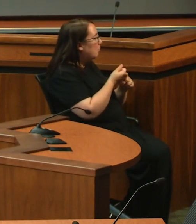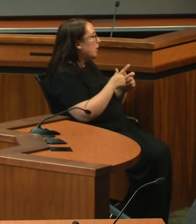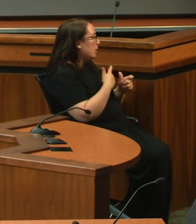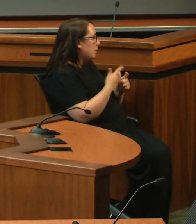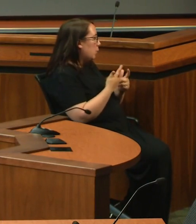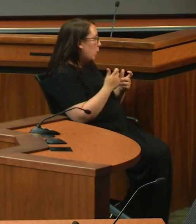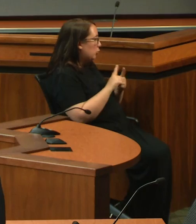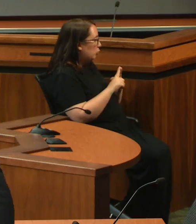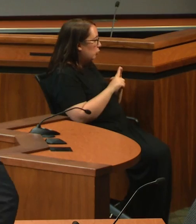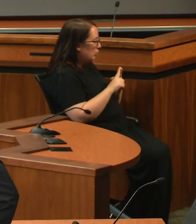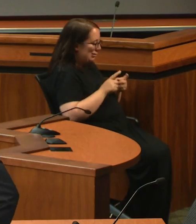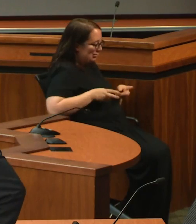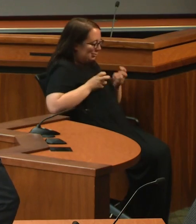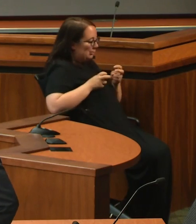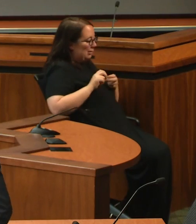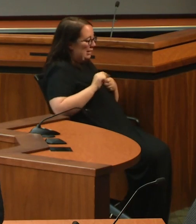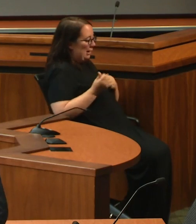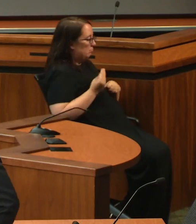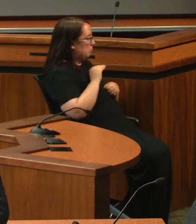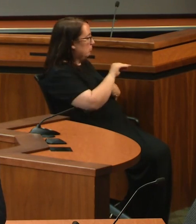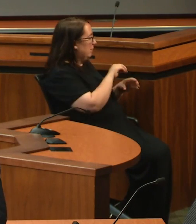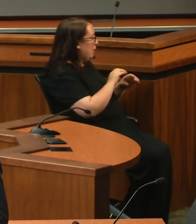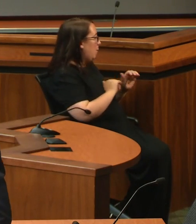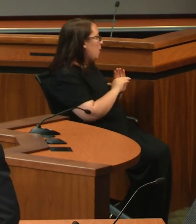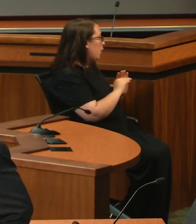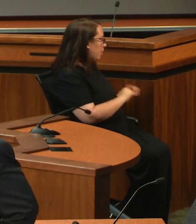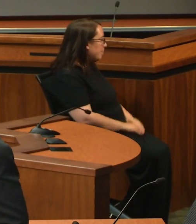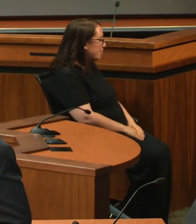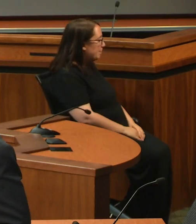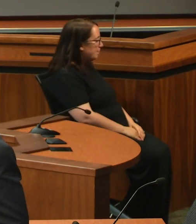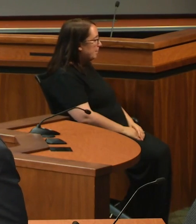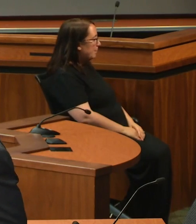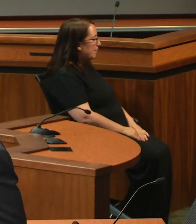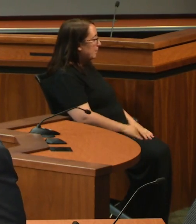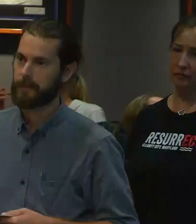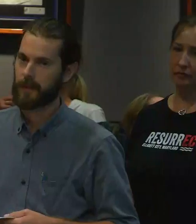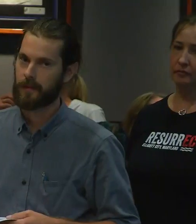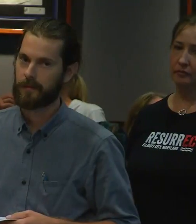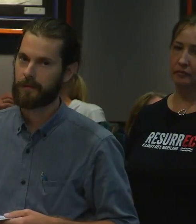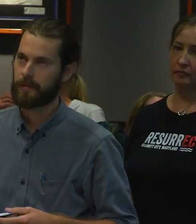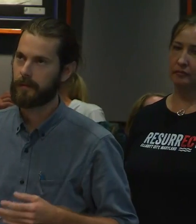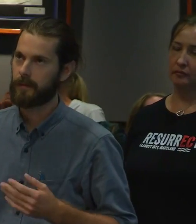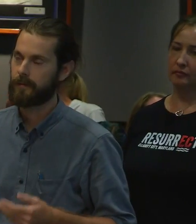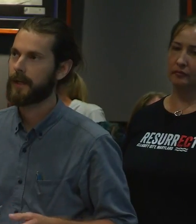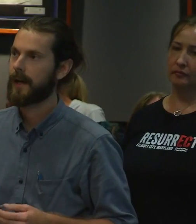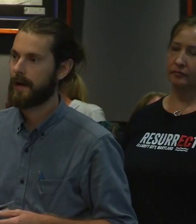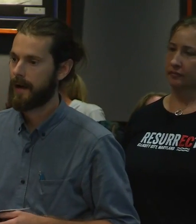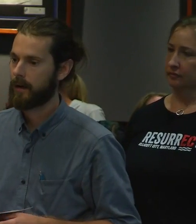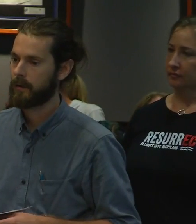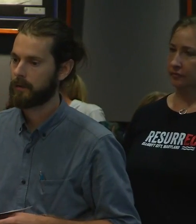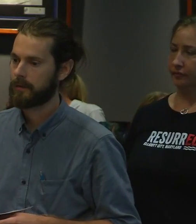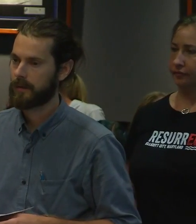to pull that data into the model and further refine it. Yeah. Yeah, and just that it could be useful in terms of figuring